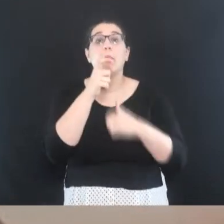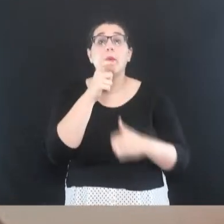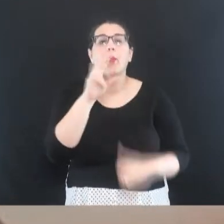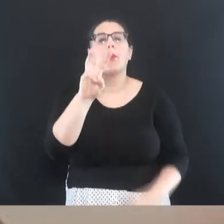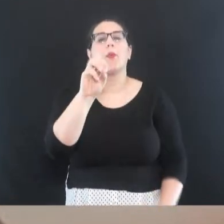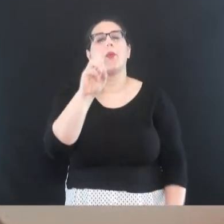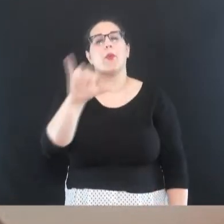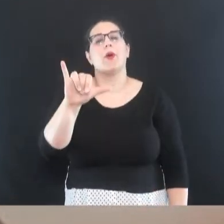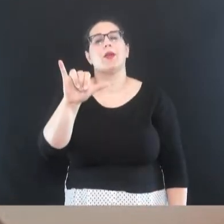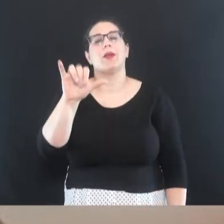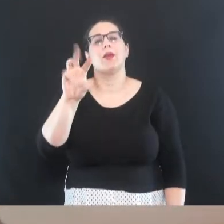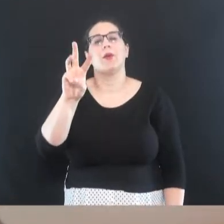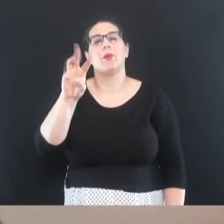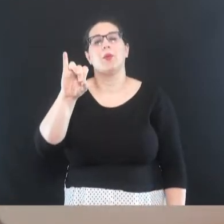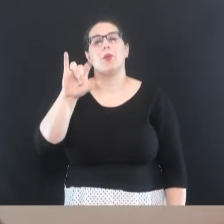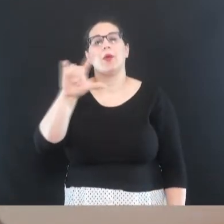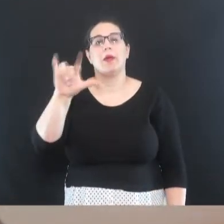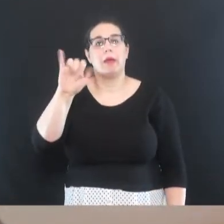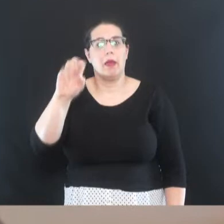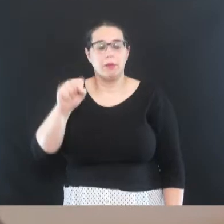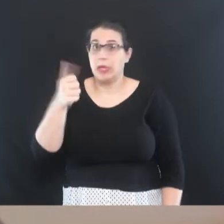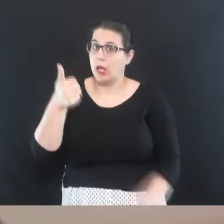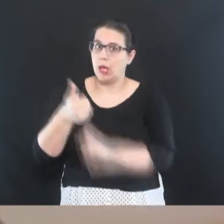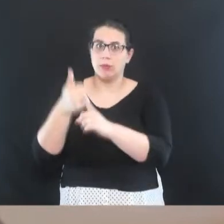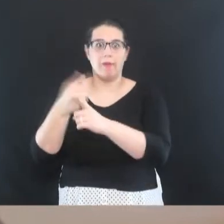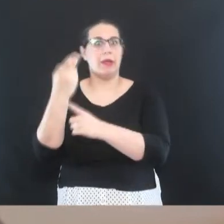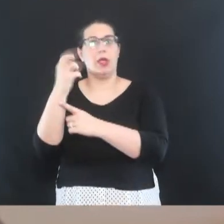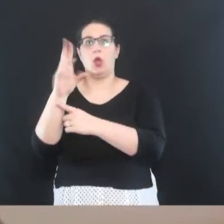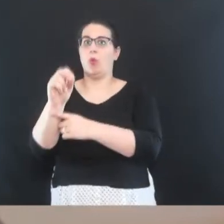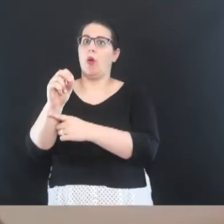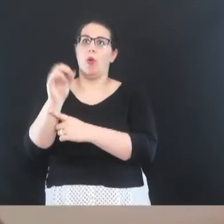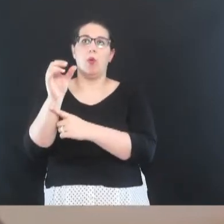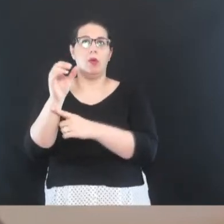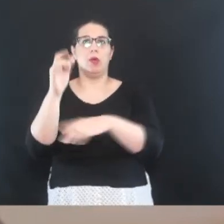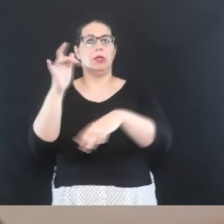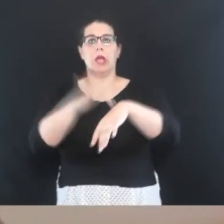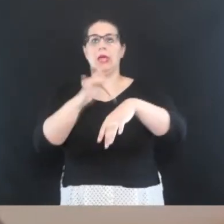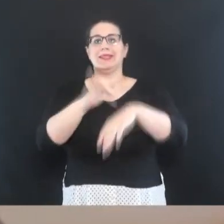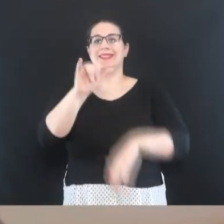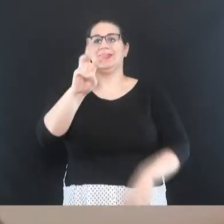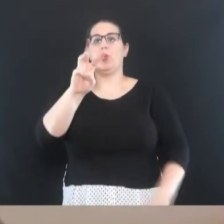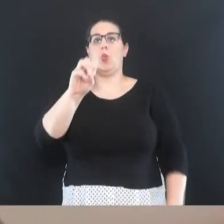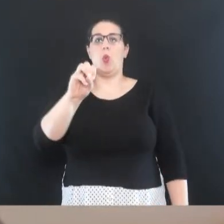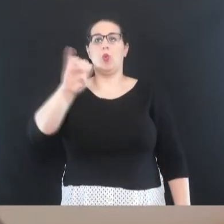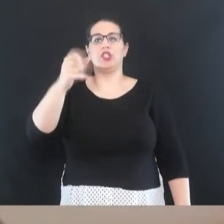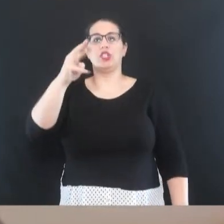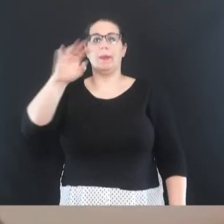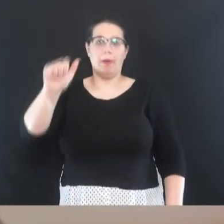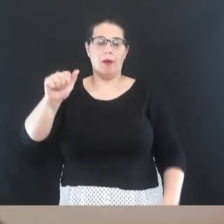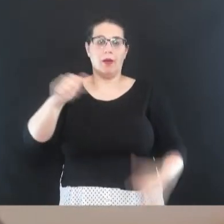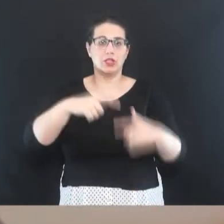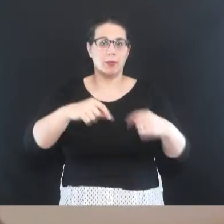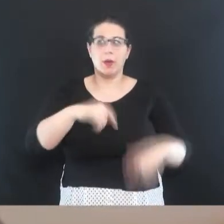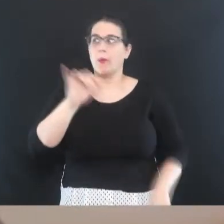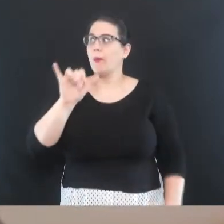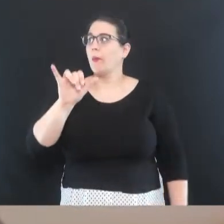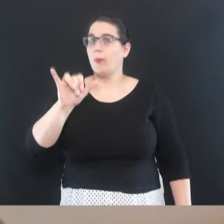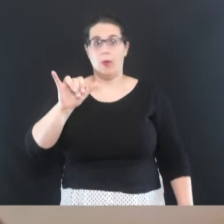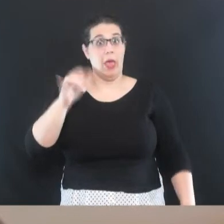not just for the heroic actions at Iwo Jima that led to the Congressional Medal of